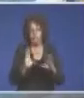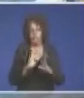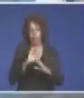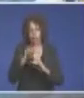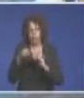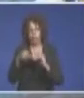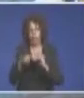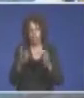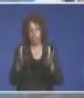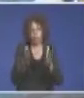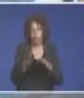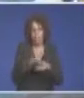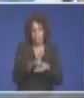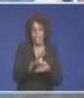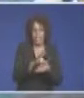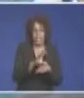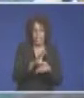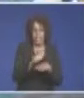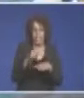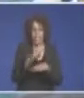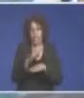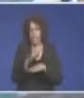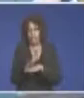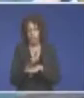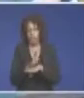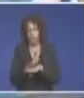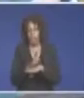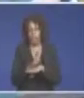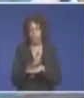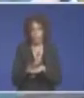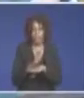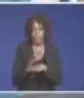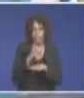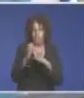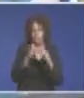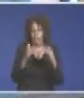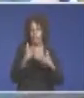small key in the Exuma Keys, there isn't a level of appreciation that's needed.